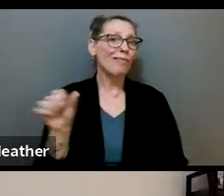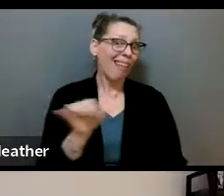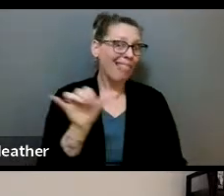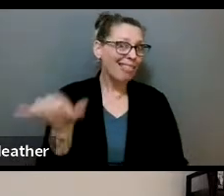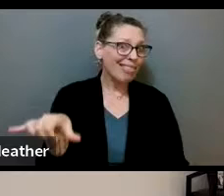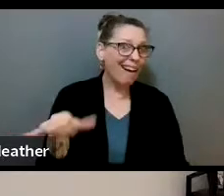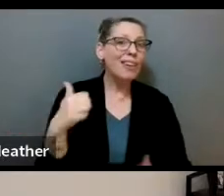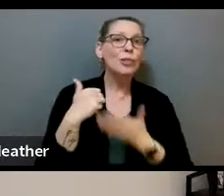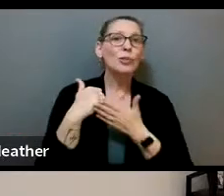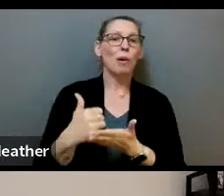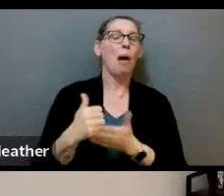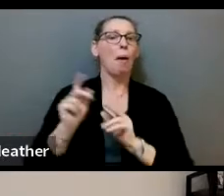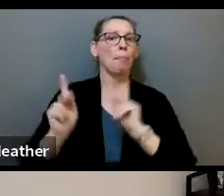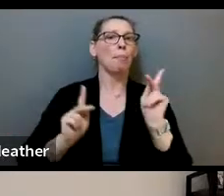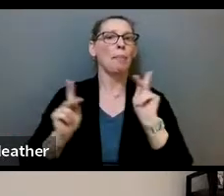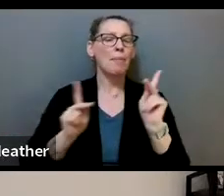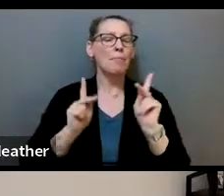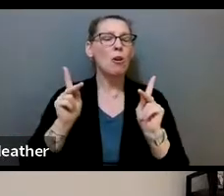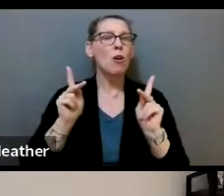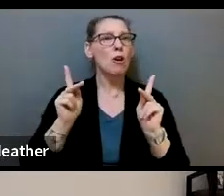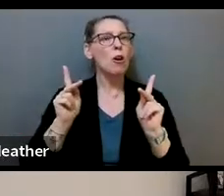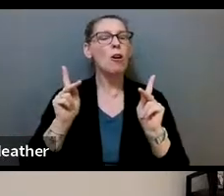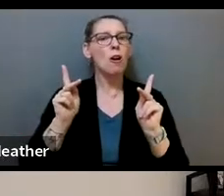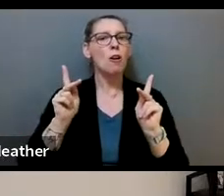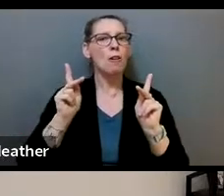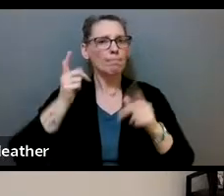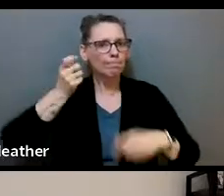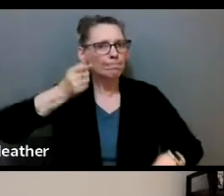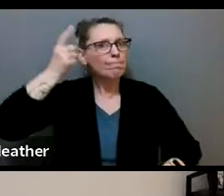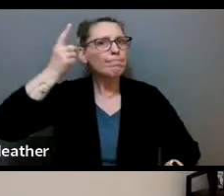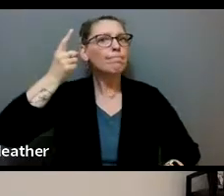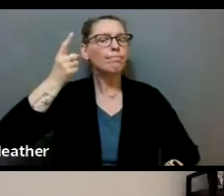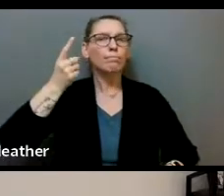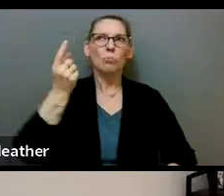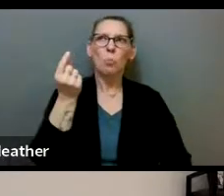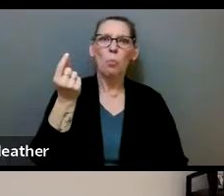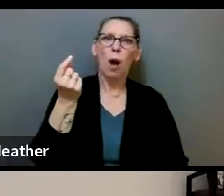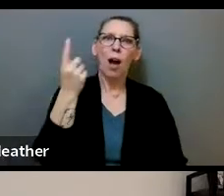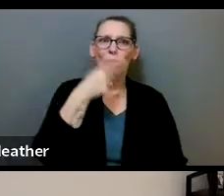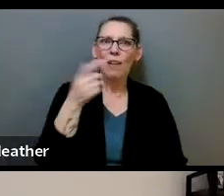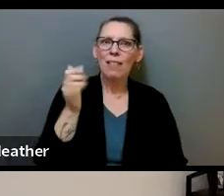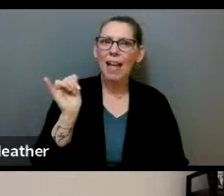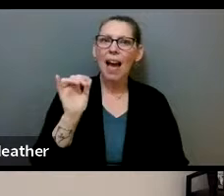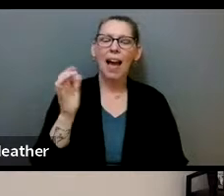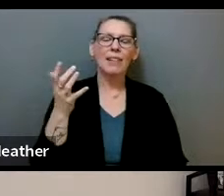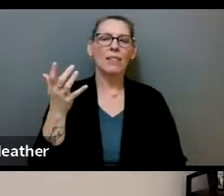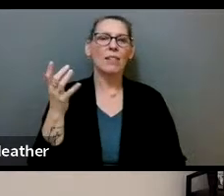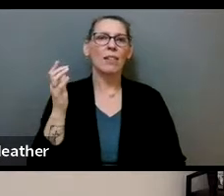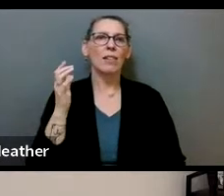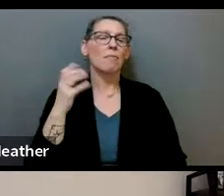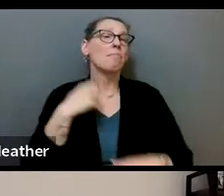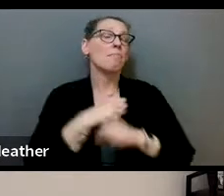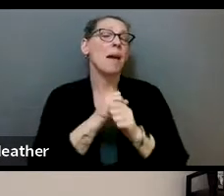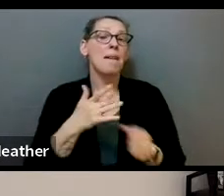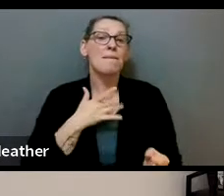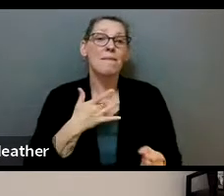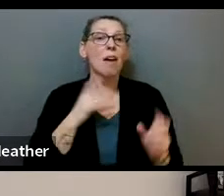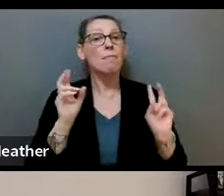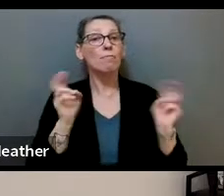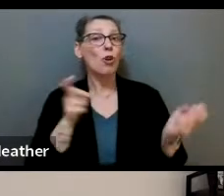help people get the sense of magnitude, or help make it feel a little bit more real to